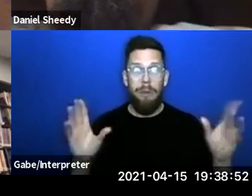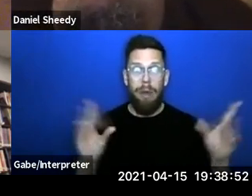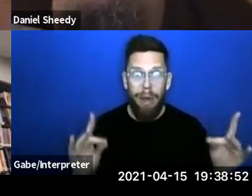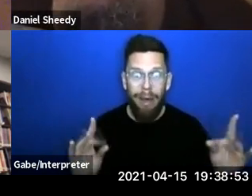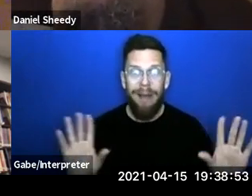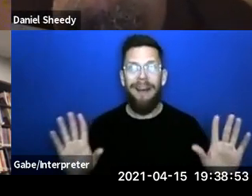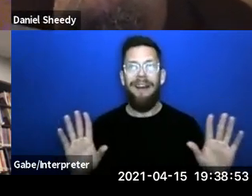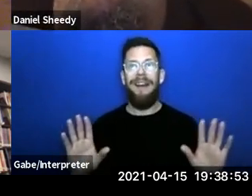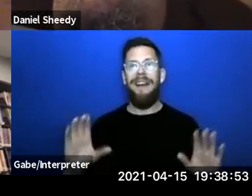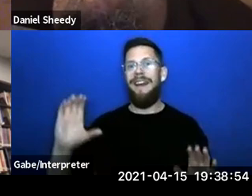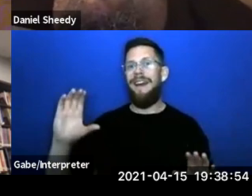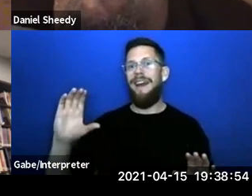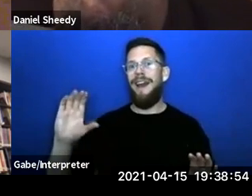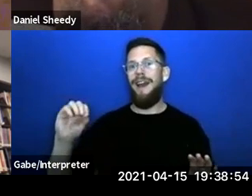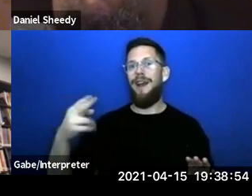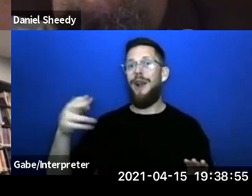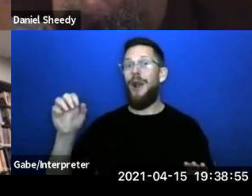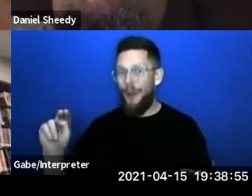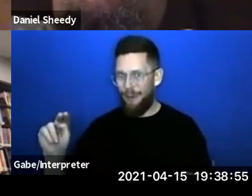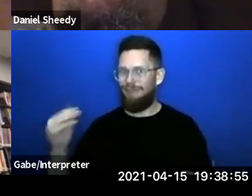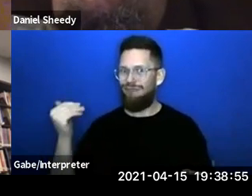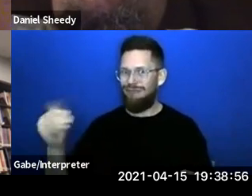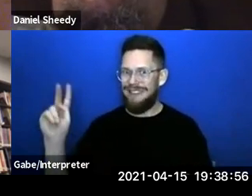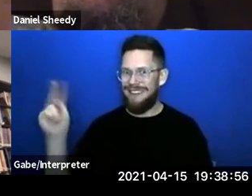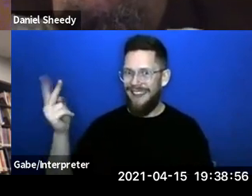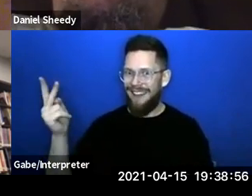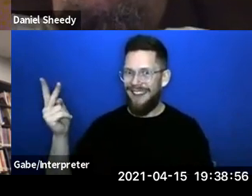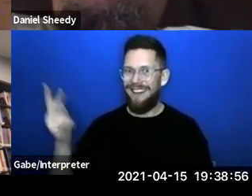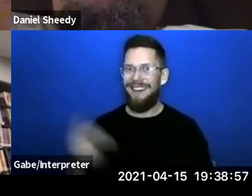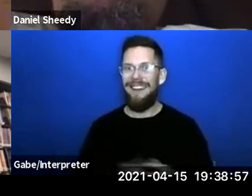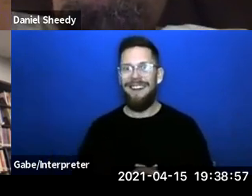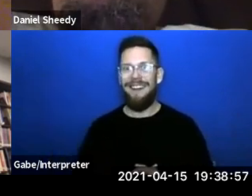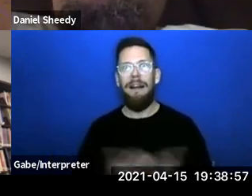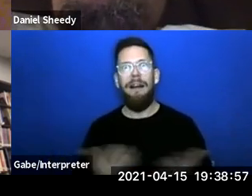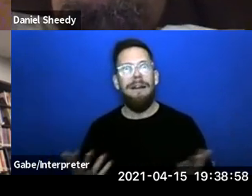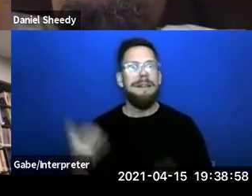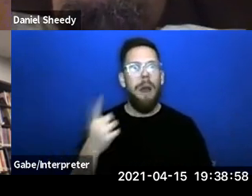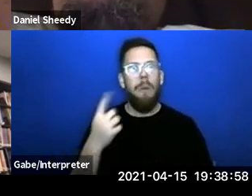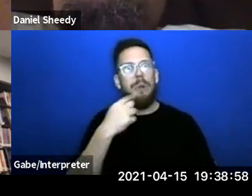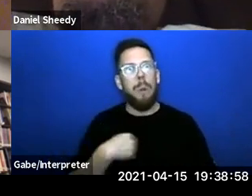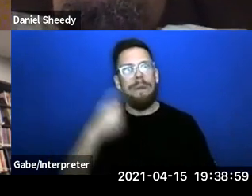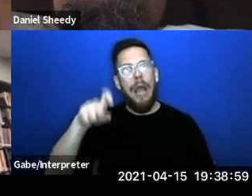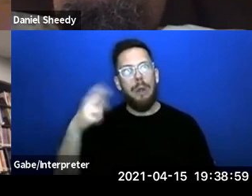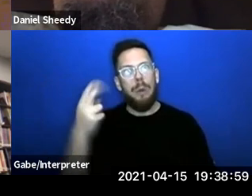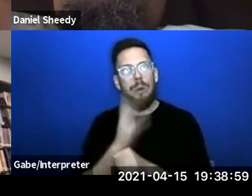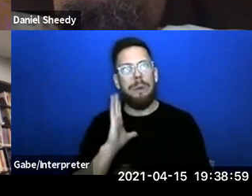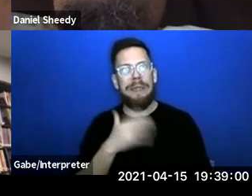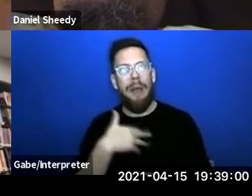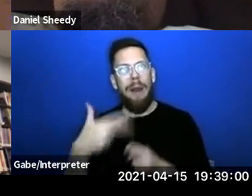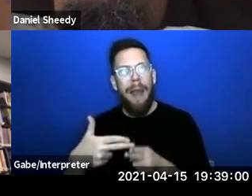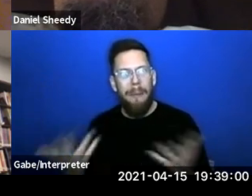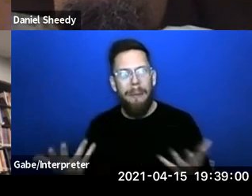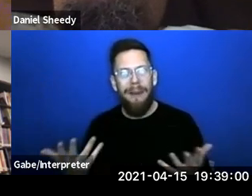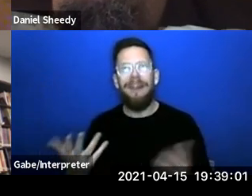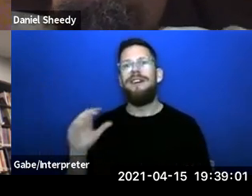Gallagher, Cohen. Cohen. Second, Cohen. Roll we were call. Told to use our names. Roll call vote, Sherry Cohen.